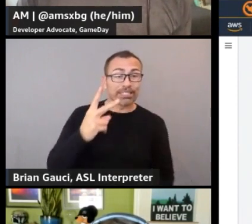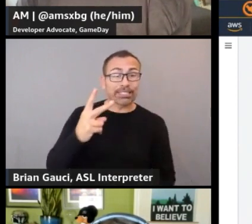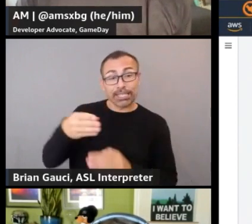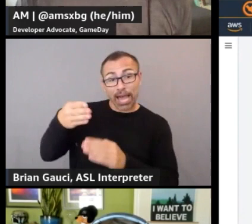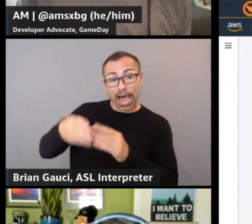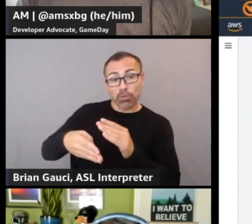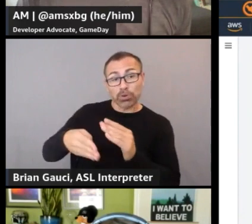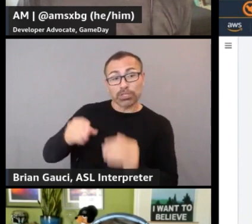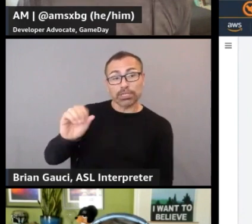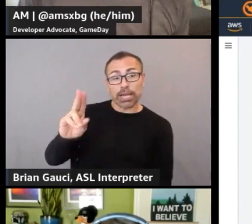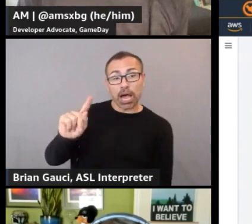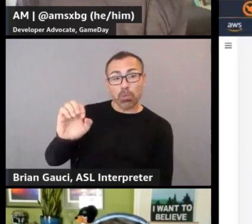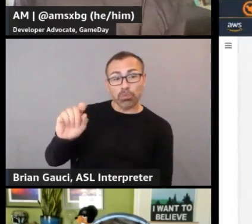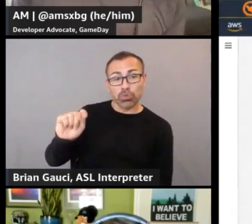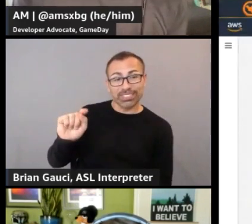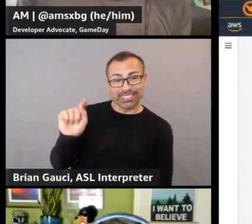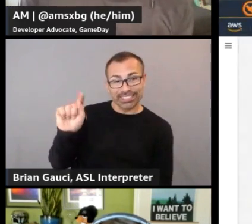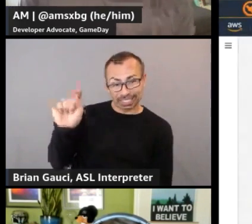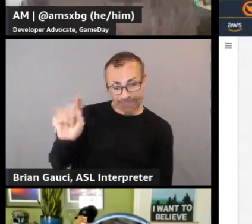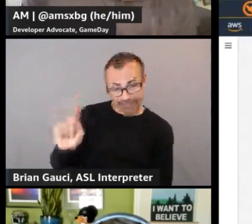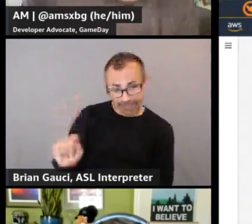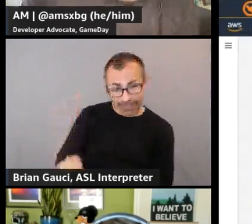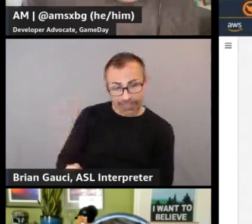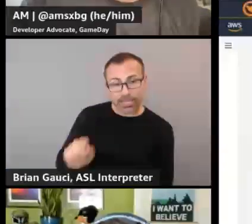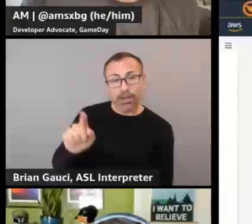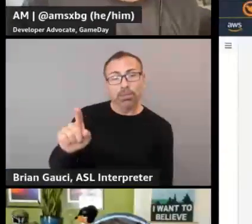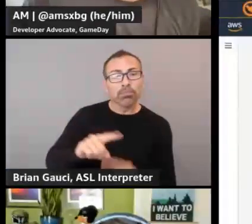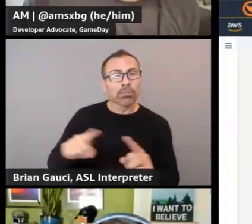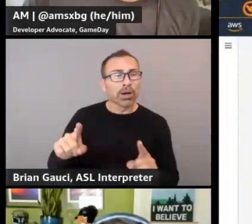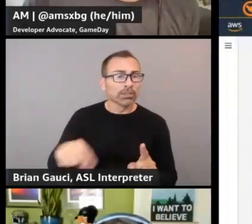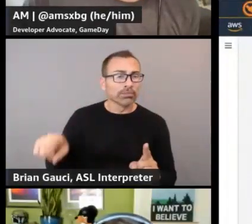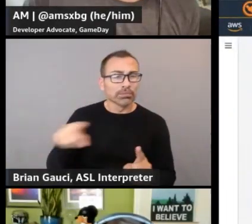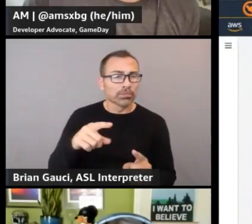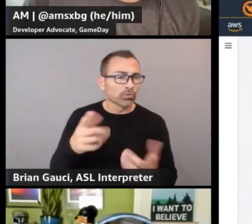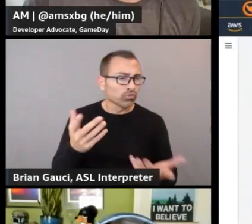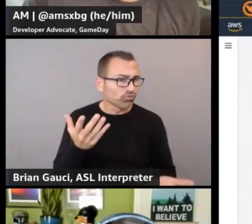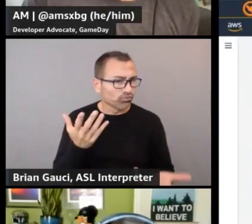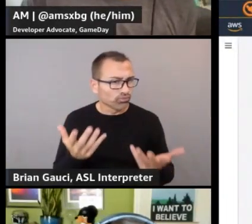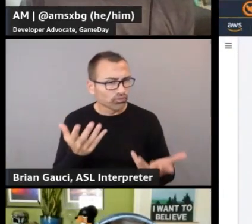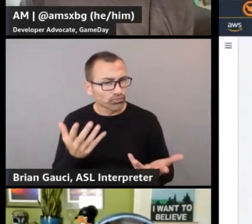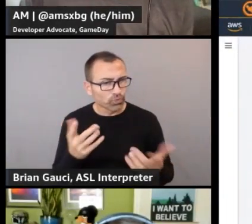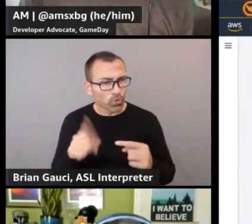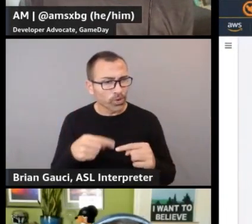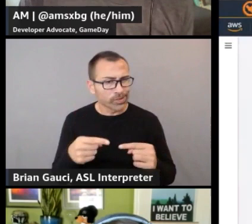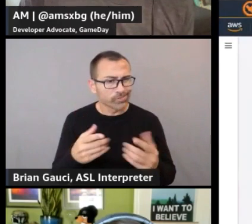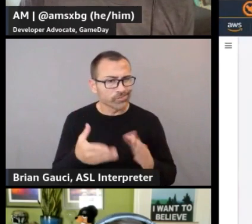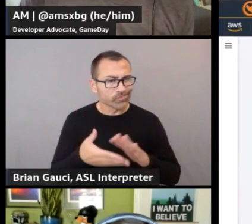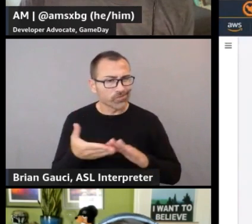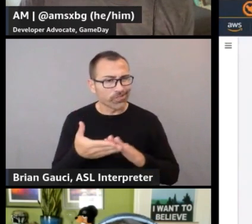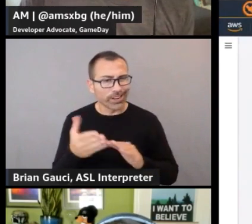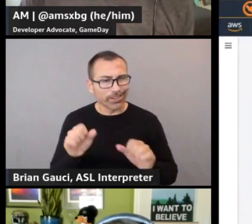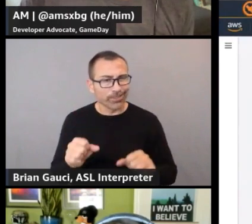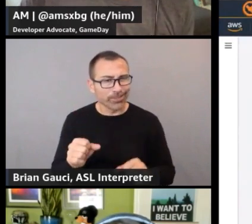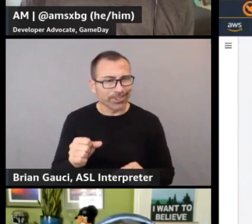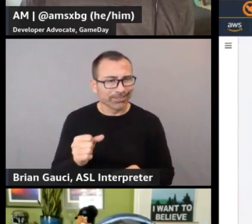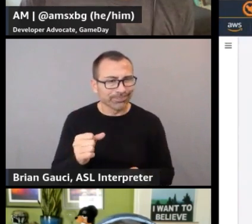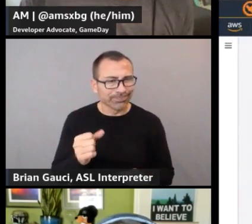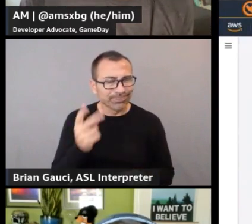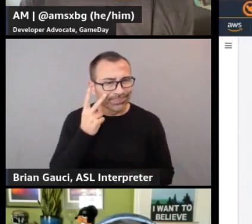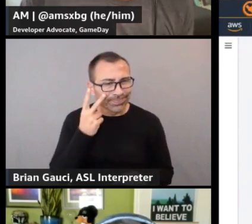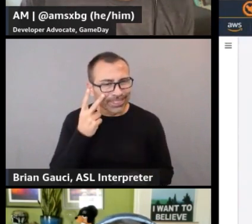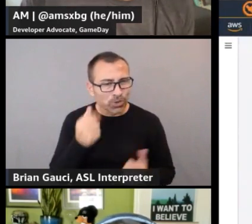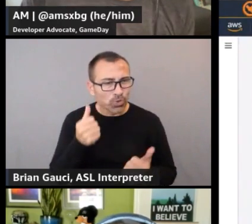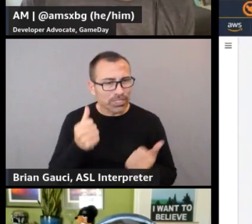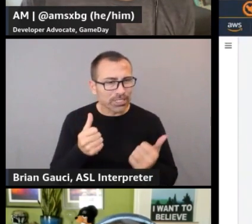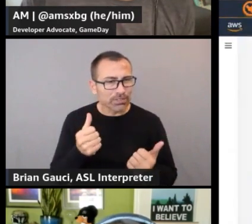all listed. But frankly, just with some intuition, you can probably once it's running, you can tell what was from your